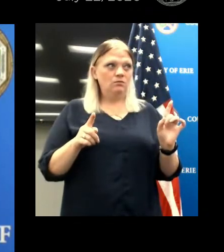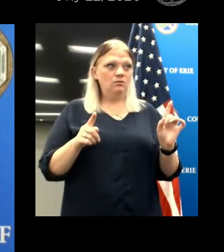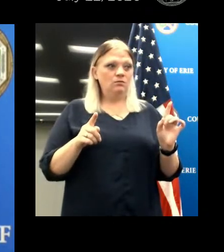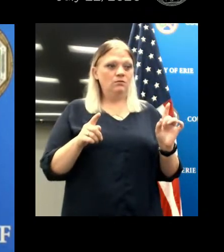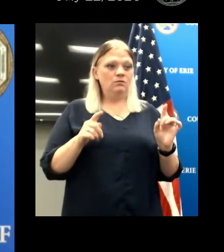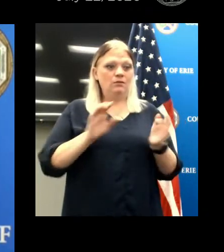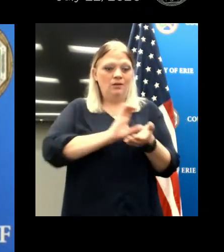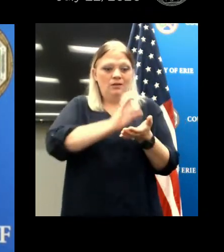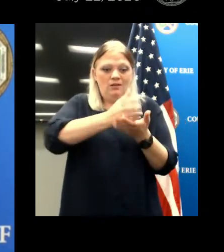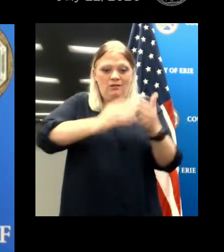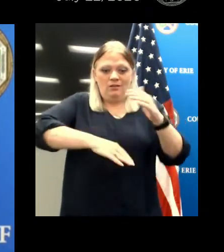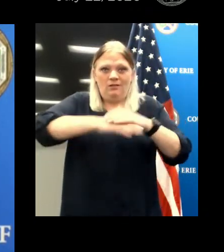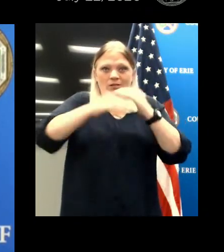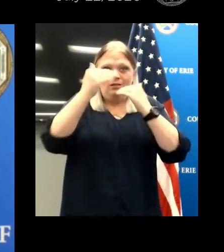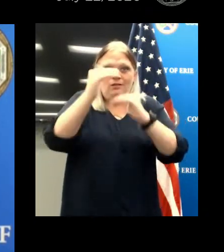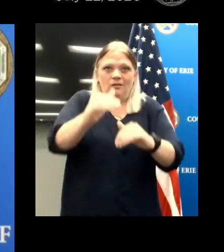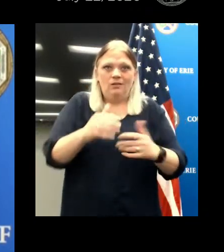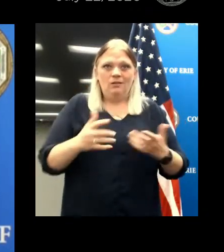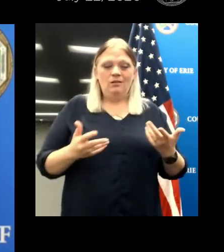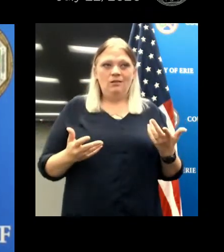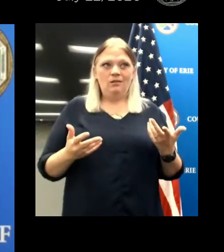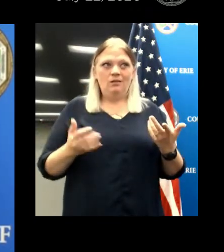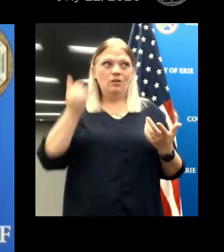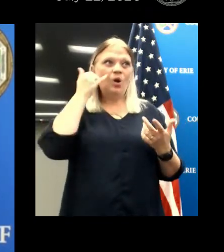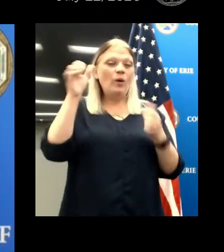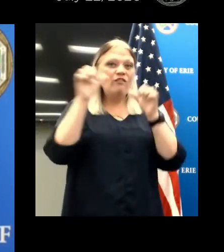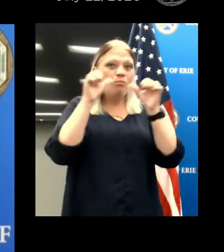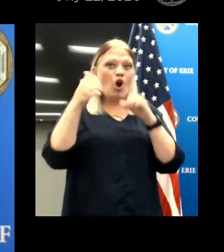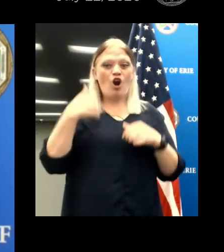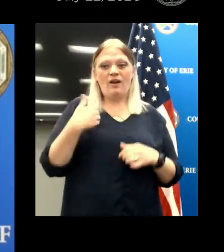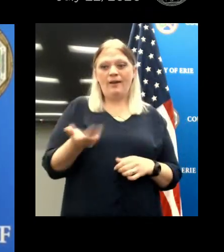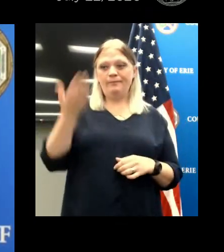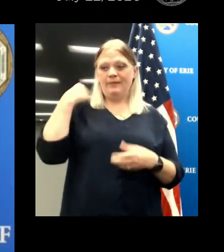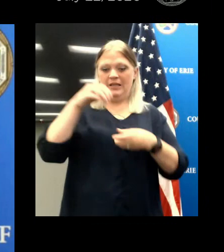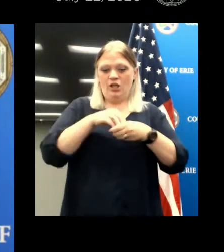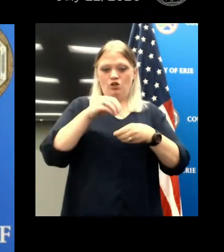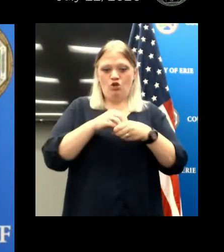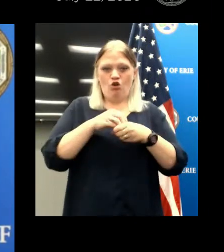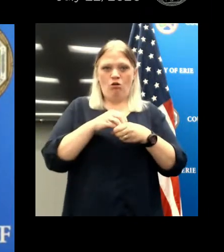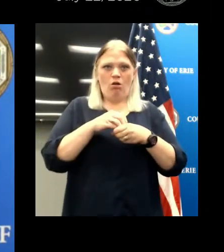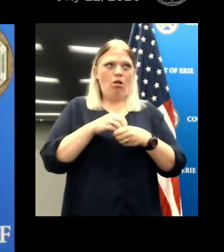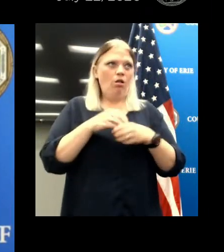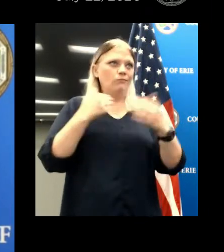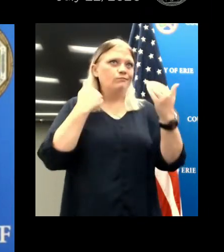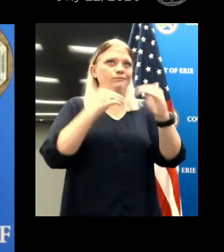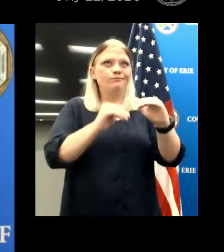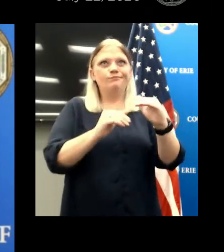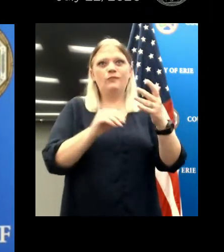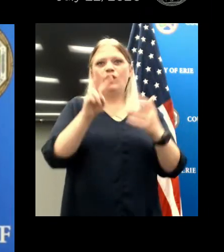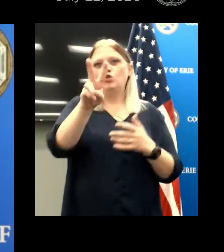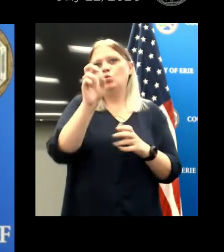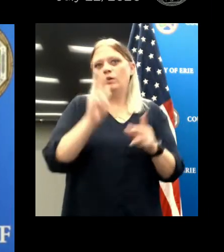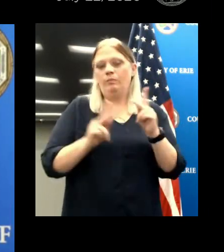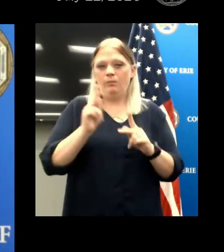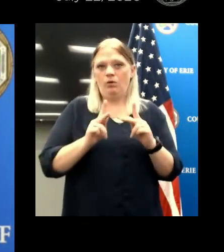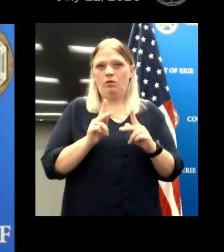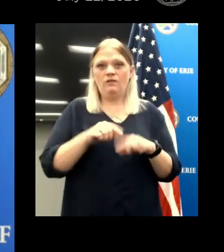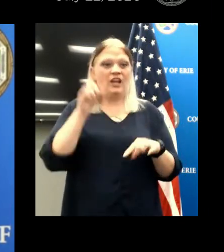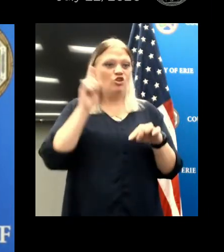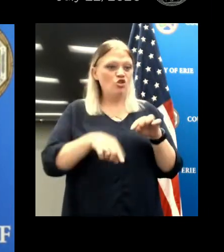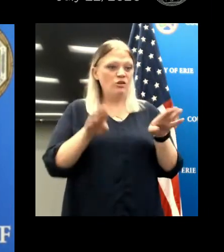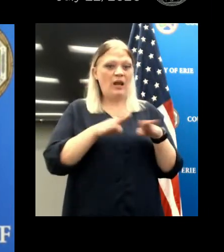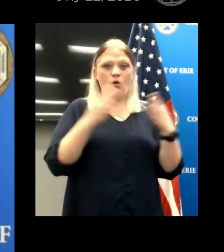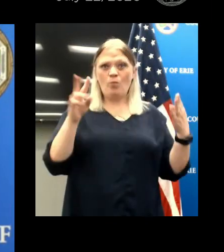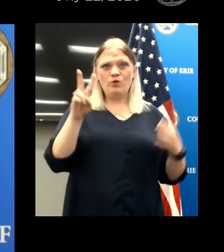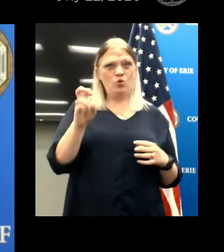capacity limitations. So if a bar had a previous internal capacity of, let's say, 200 people, they could not open at